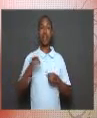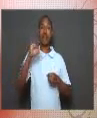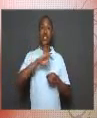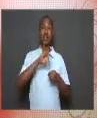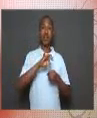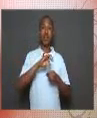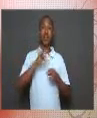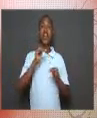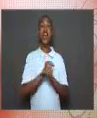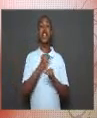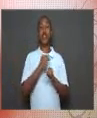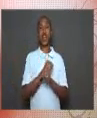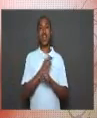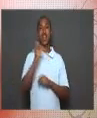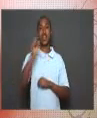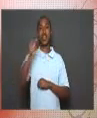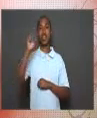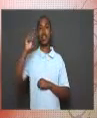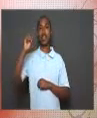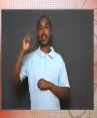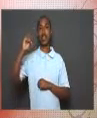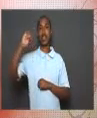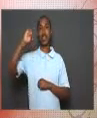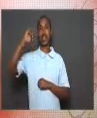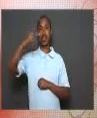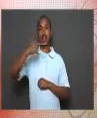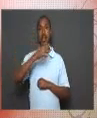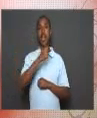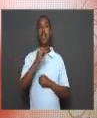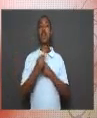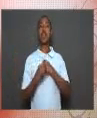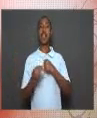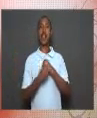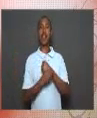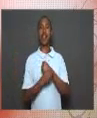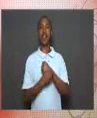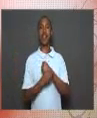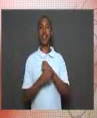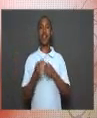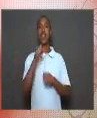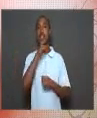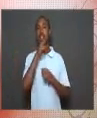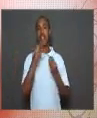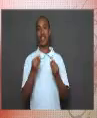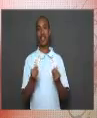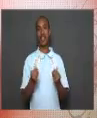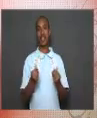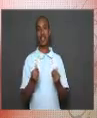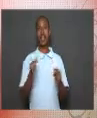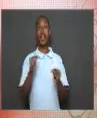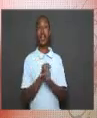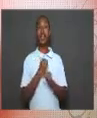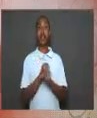or natural tanning and mineral tanning. Let us begin with natural